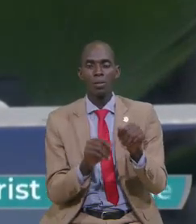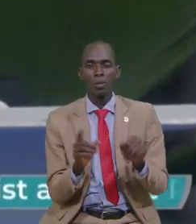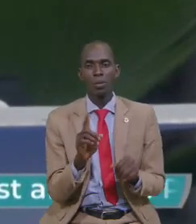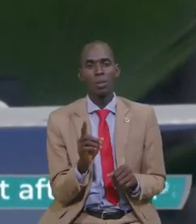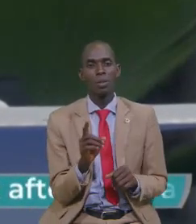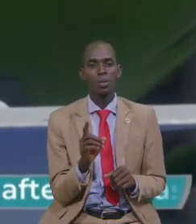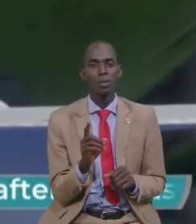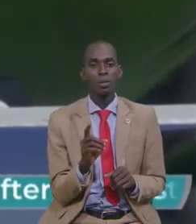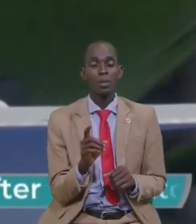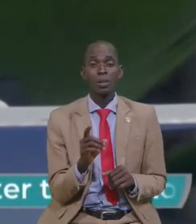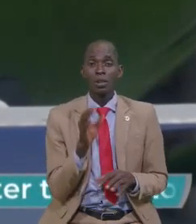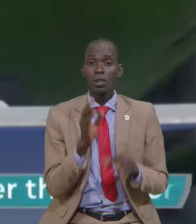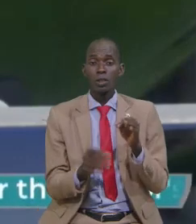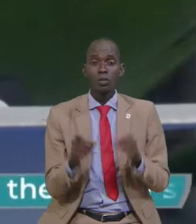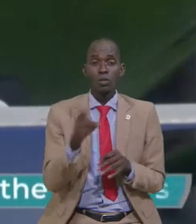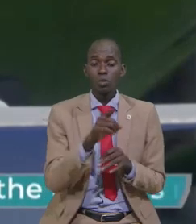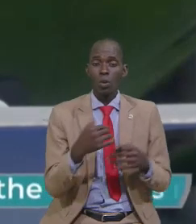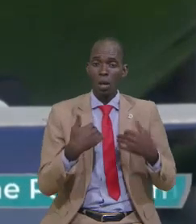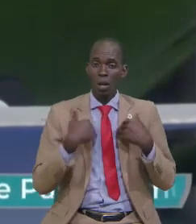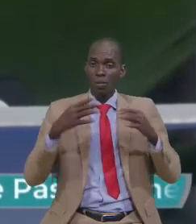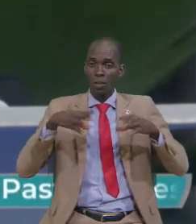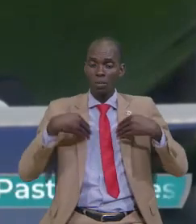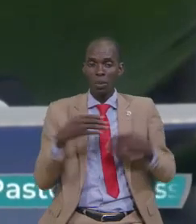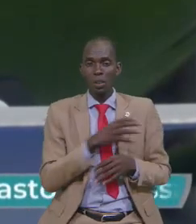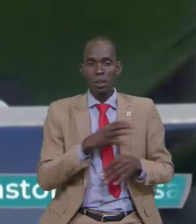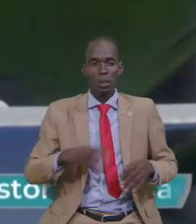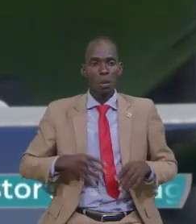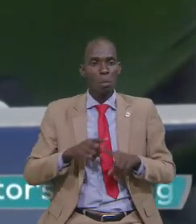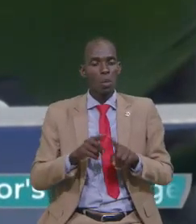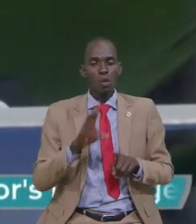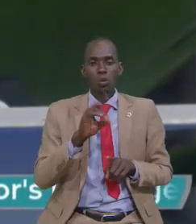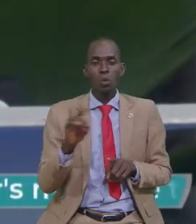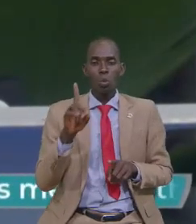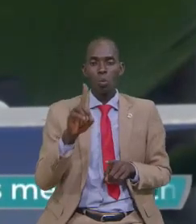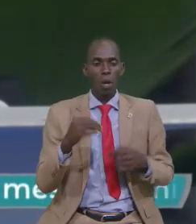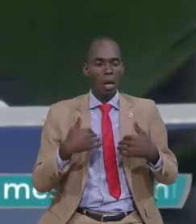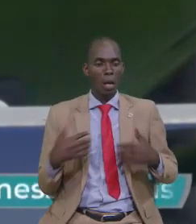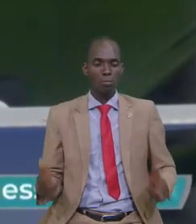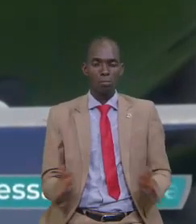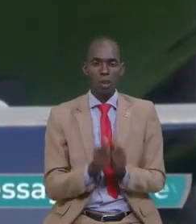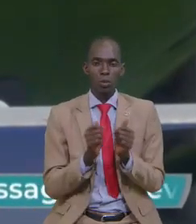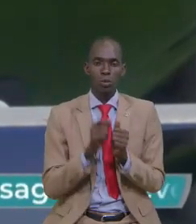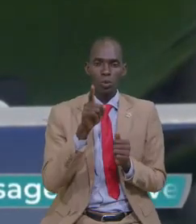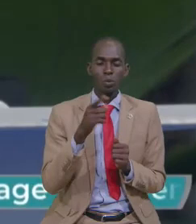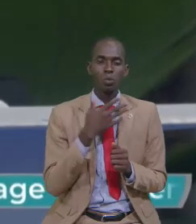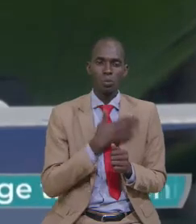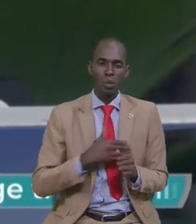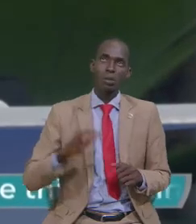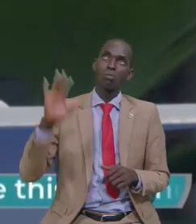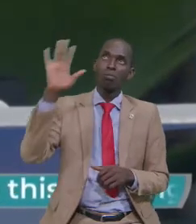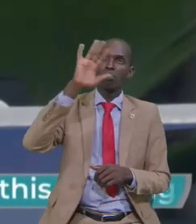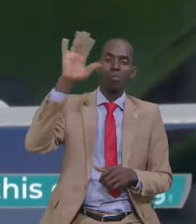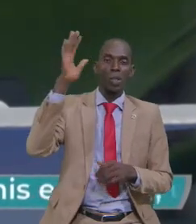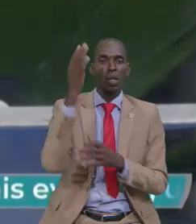have not been attended to, please raise up your hand so they can see where you are. Go to the back as